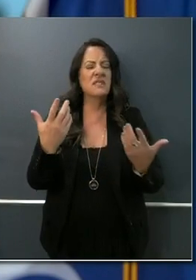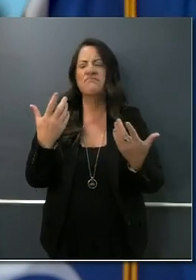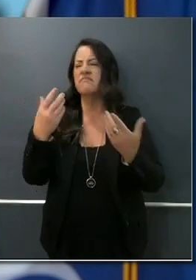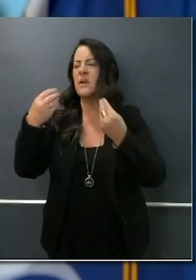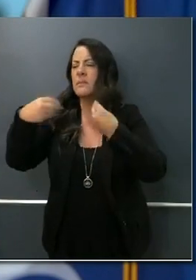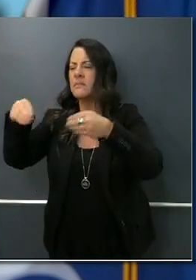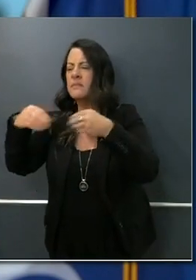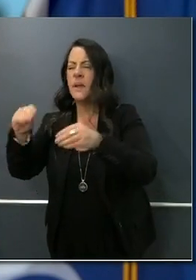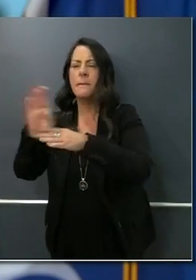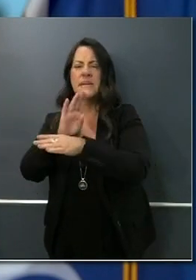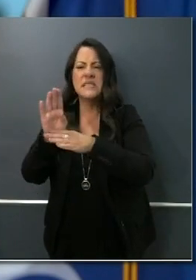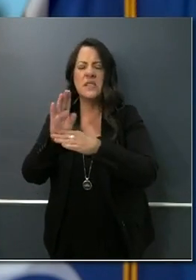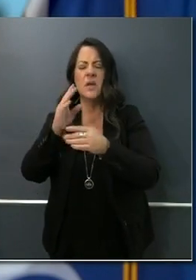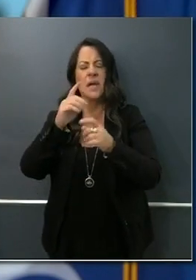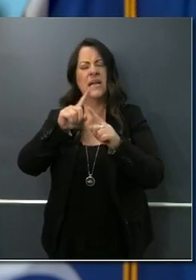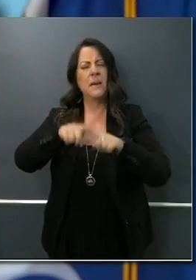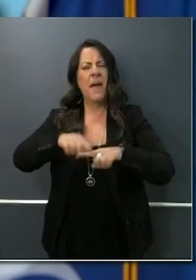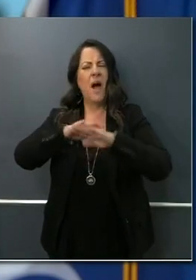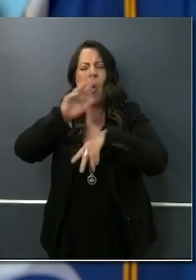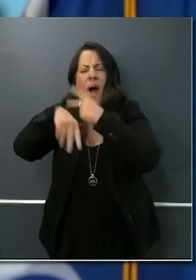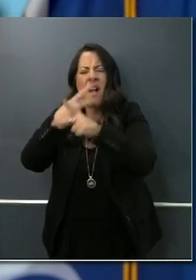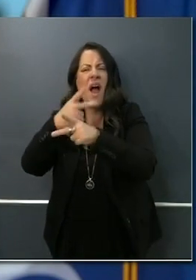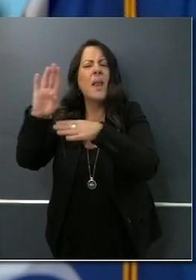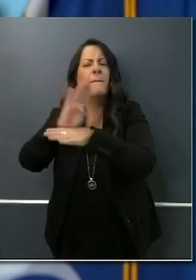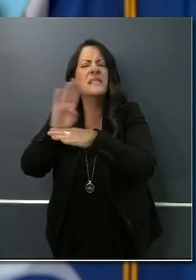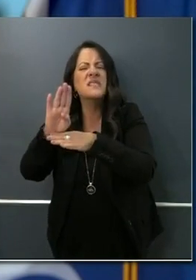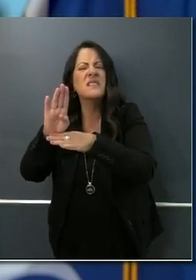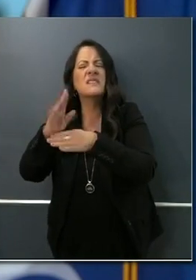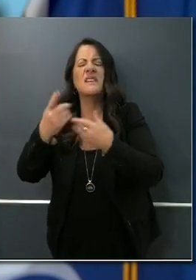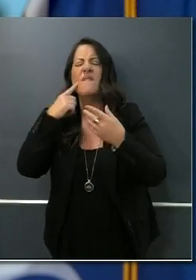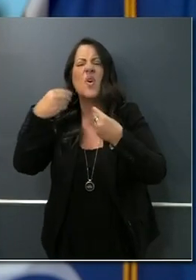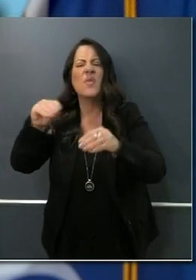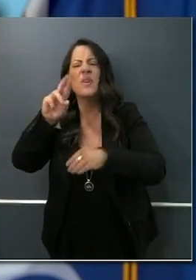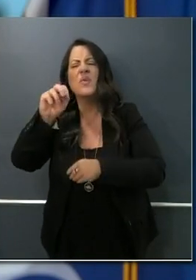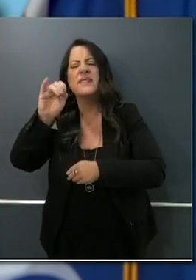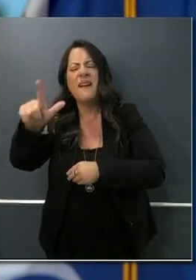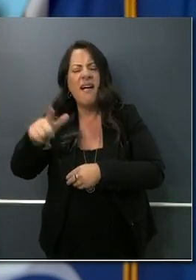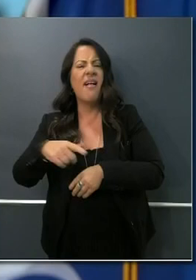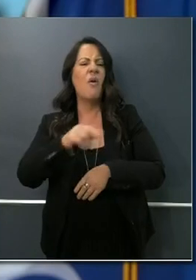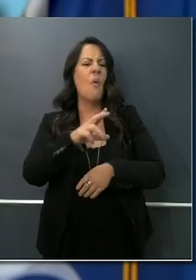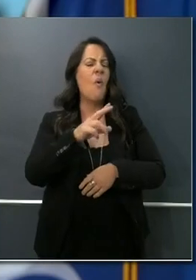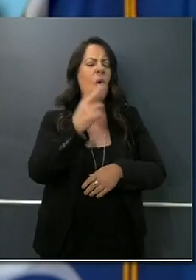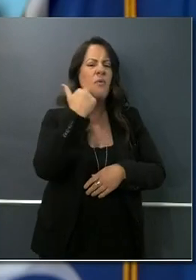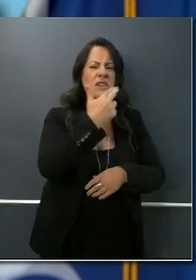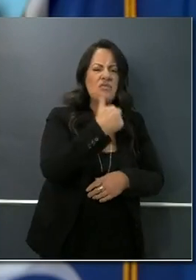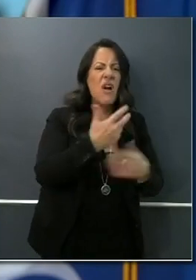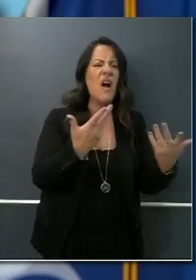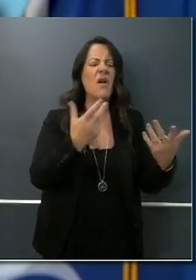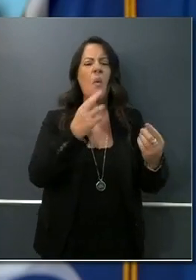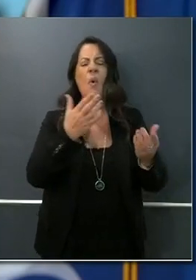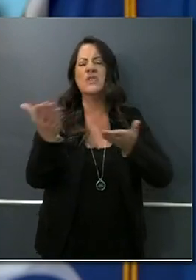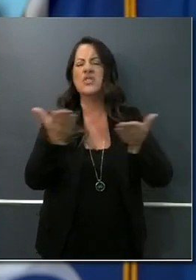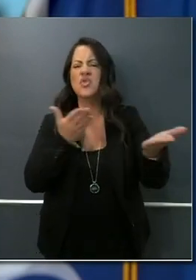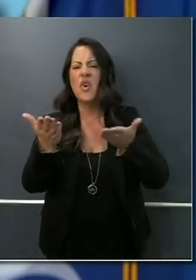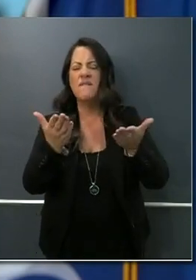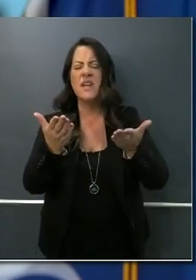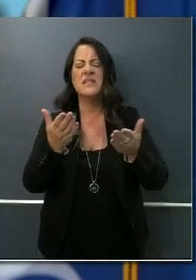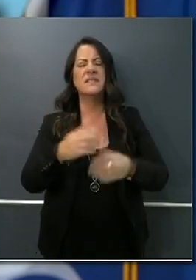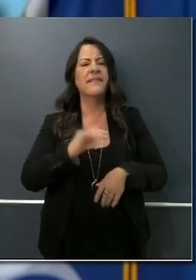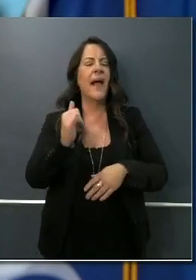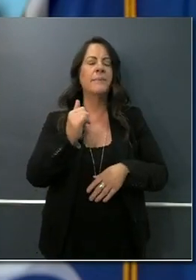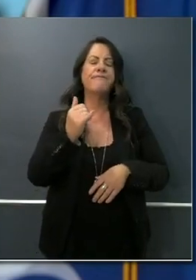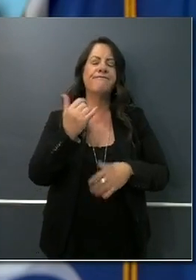type of retail, by type of sector within the broader sector of hospitality,